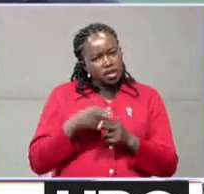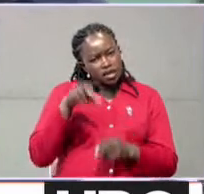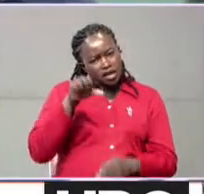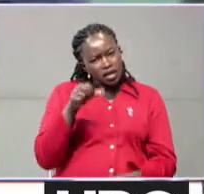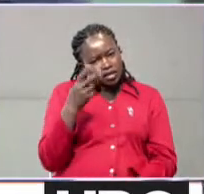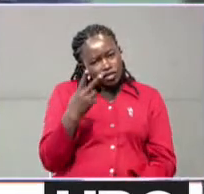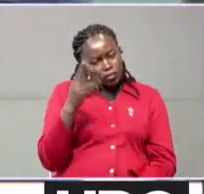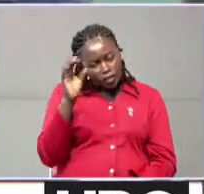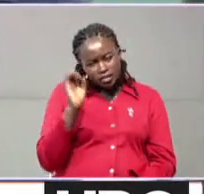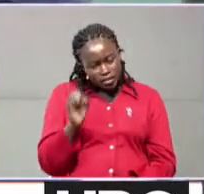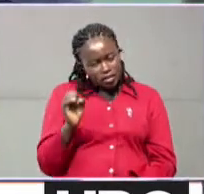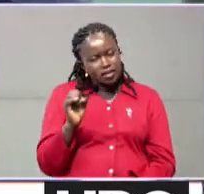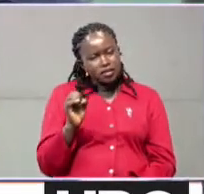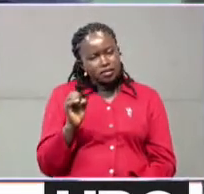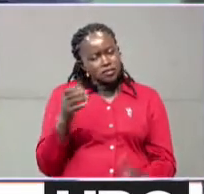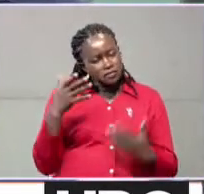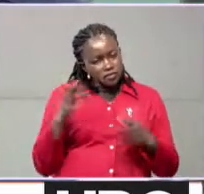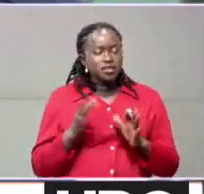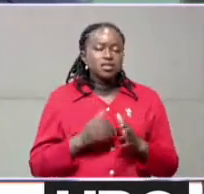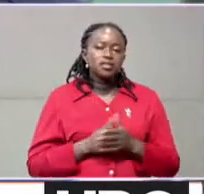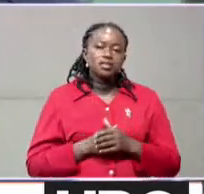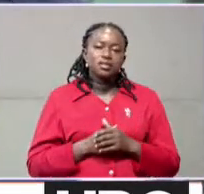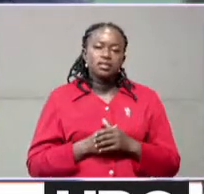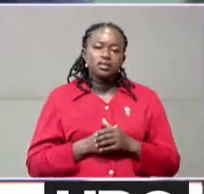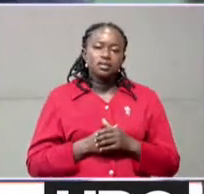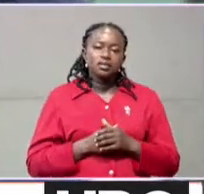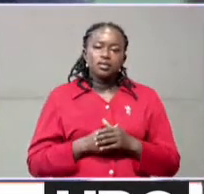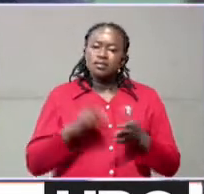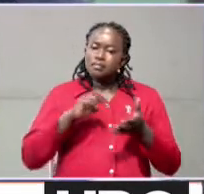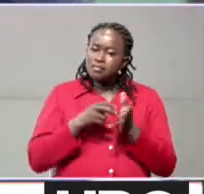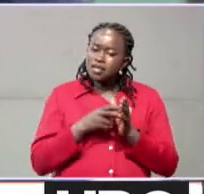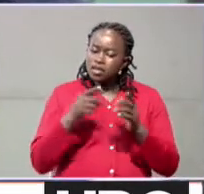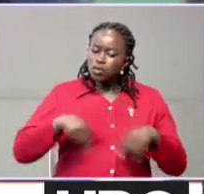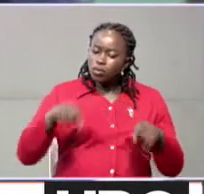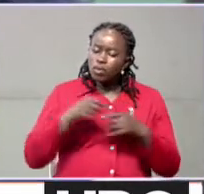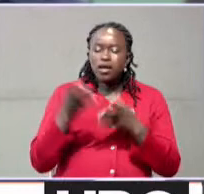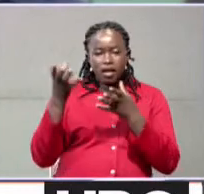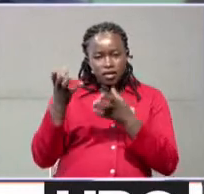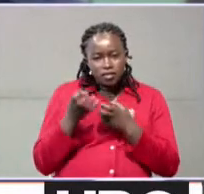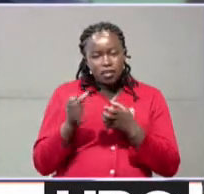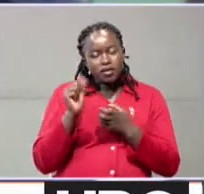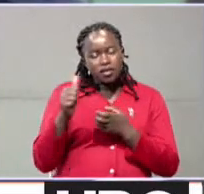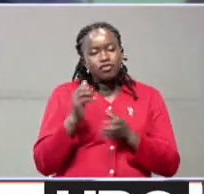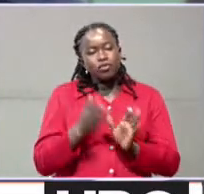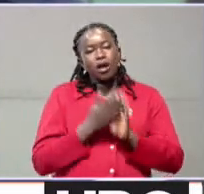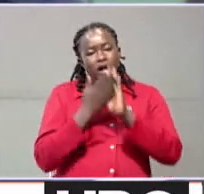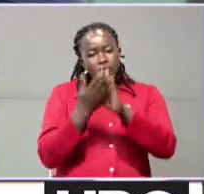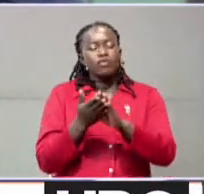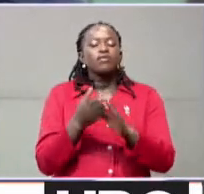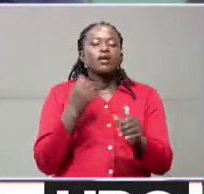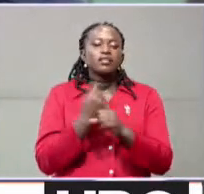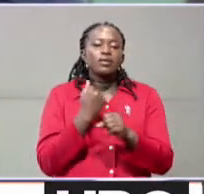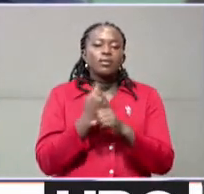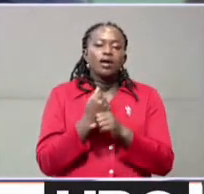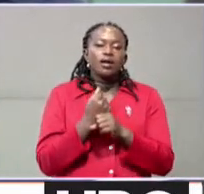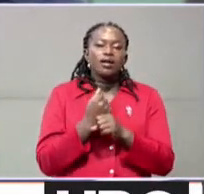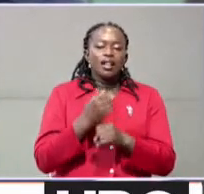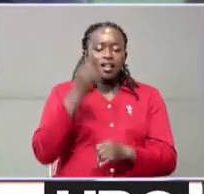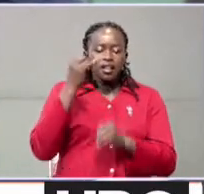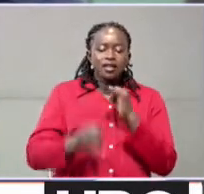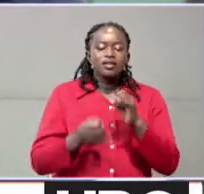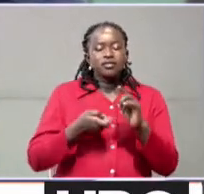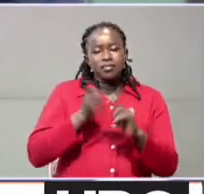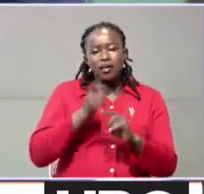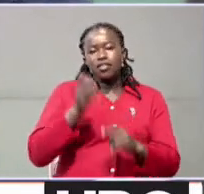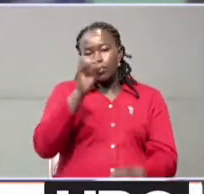percent complete and therefore we expect him to hand over this work latest october